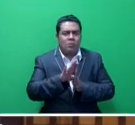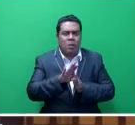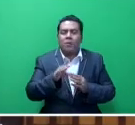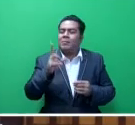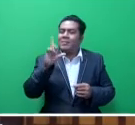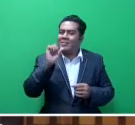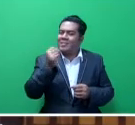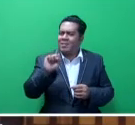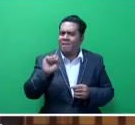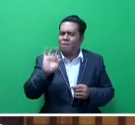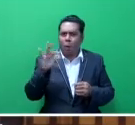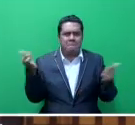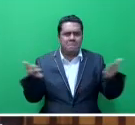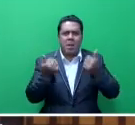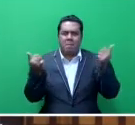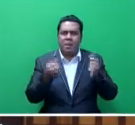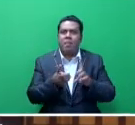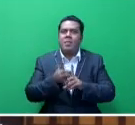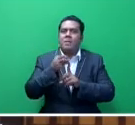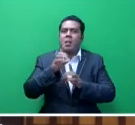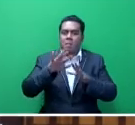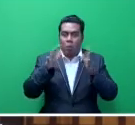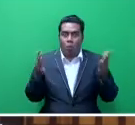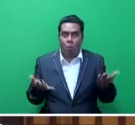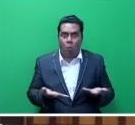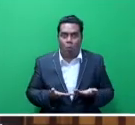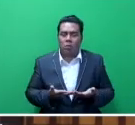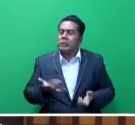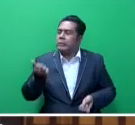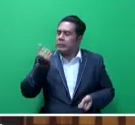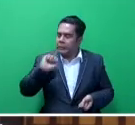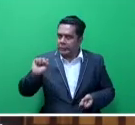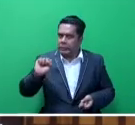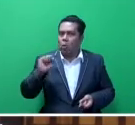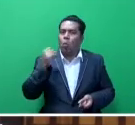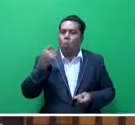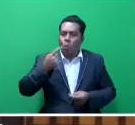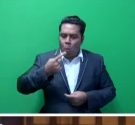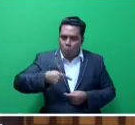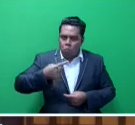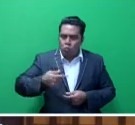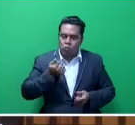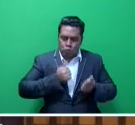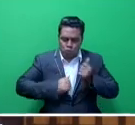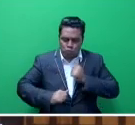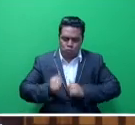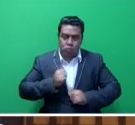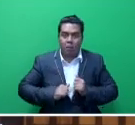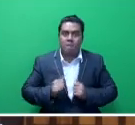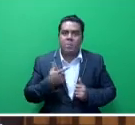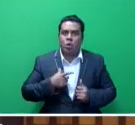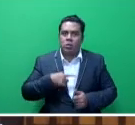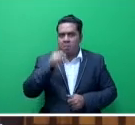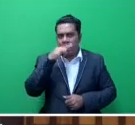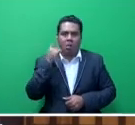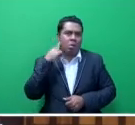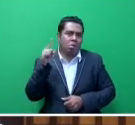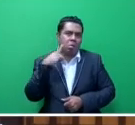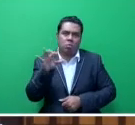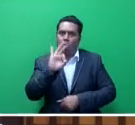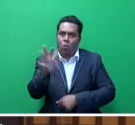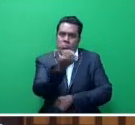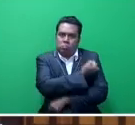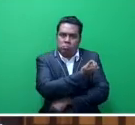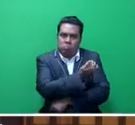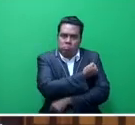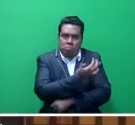distant dream for many in the developing world, where there are still large pockets of unvaccinated populations. But it is not,